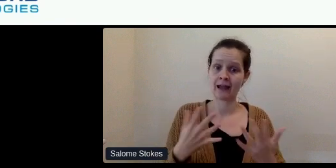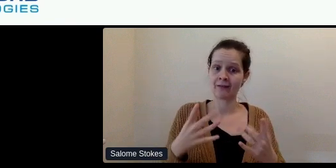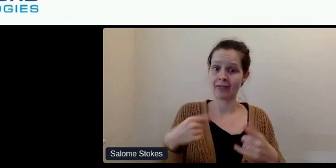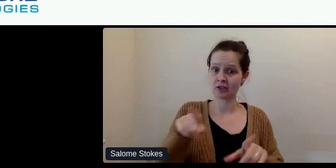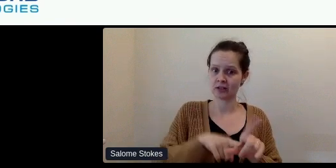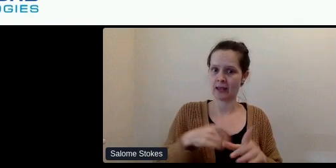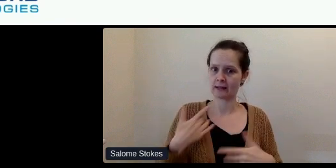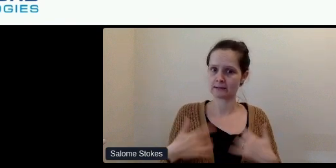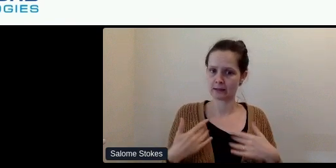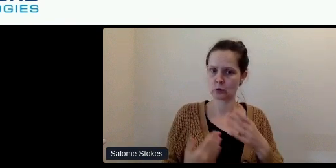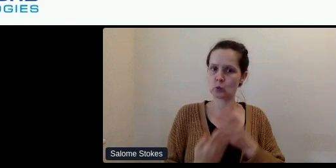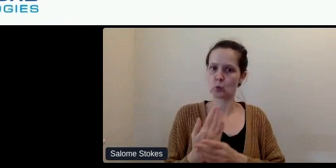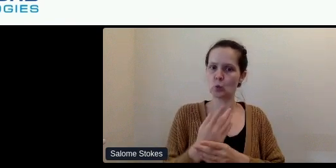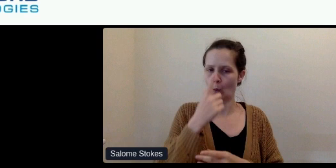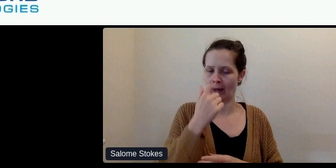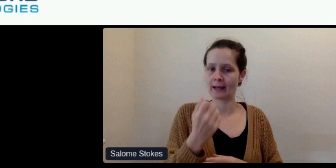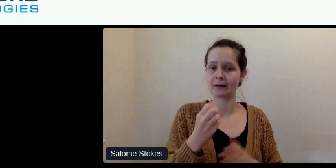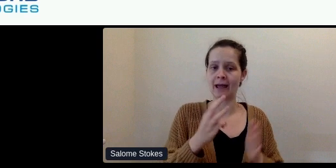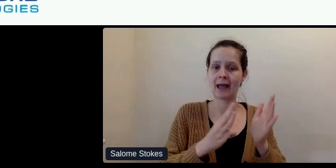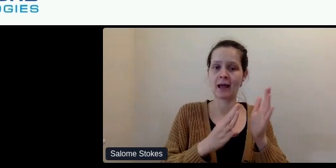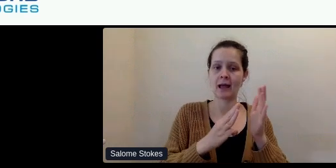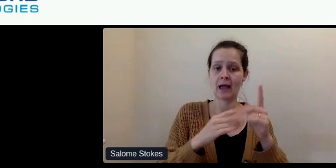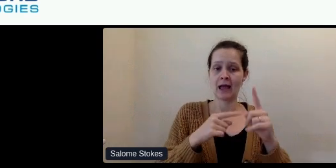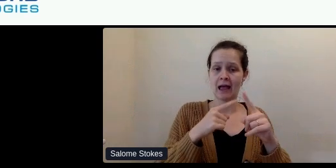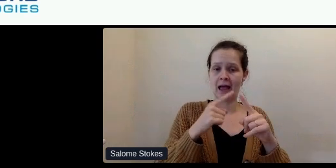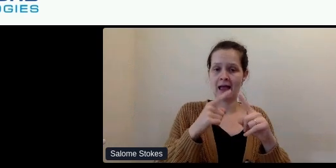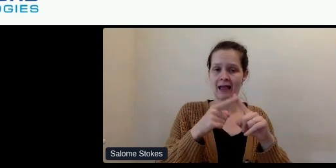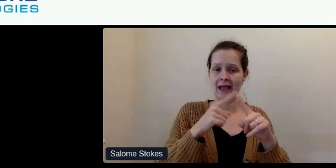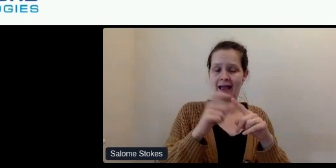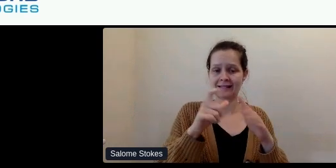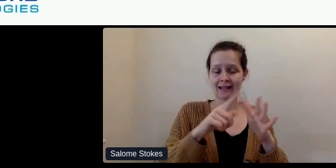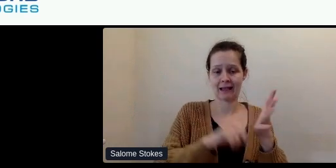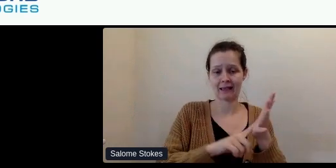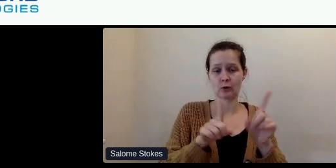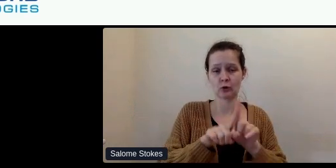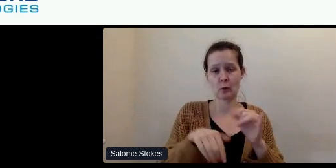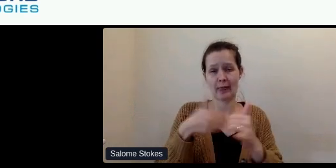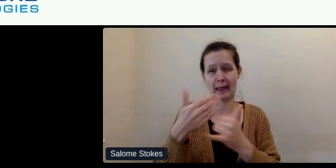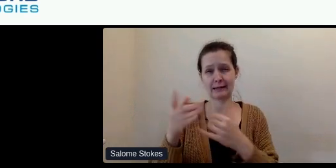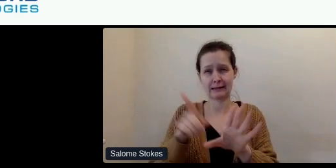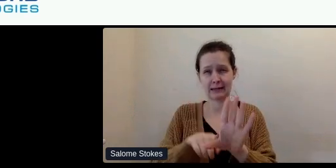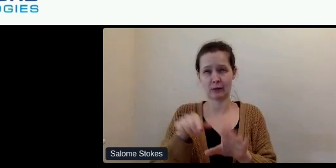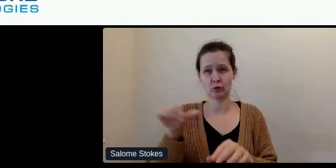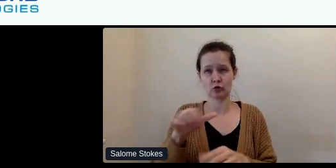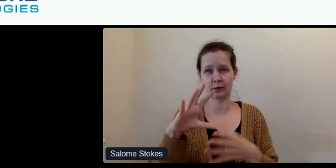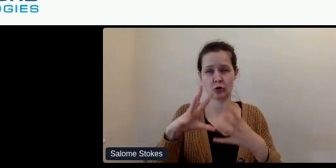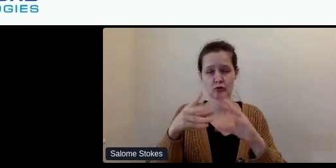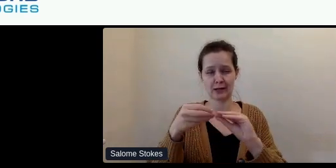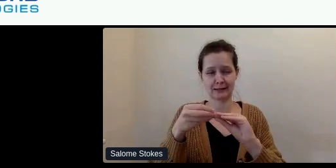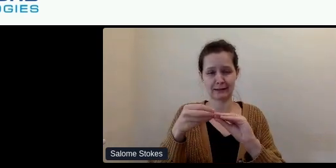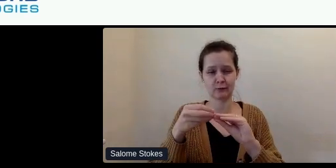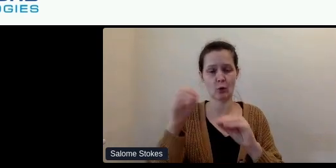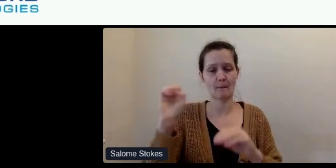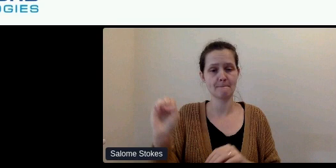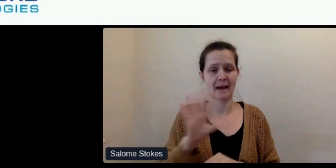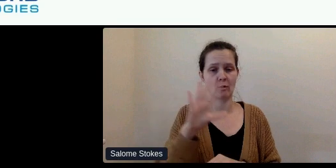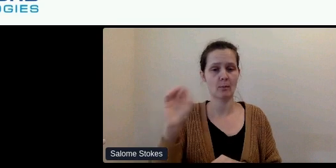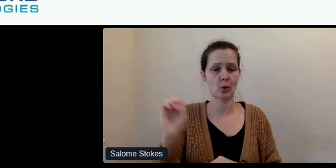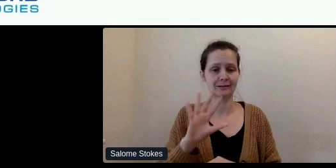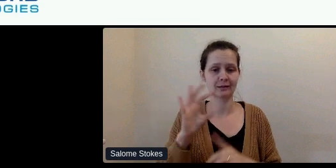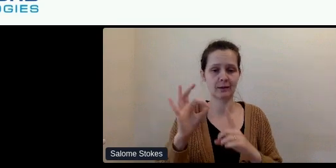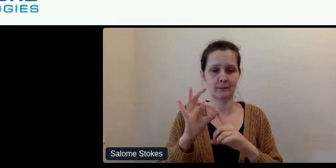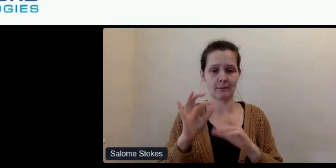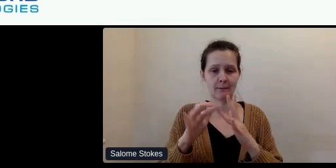and PowerPoint towards the end of the year as well. So that's fixing Word and PDF documents.